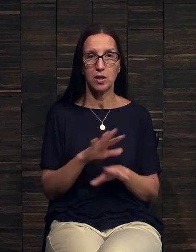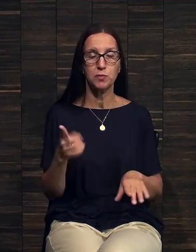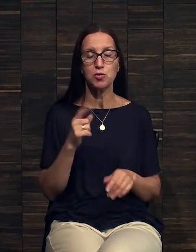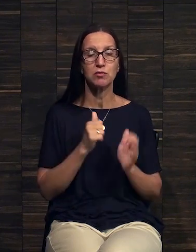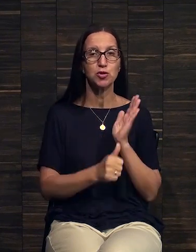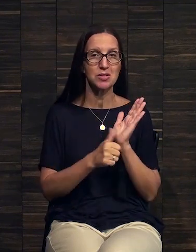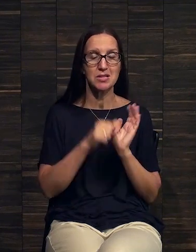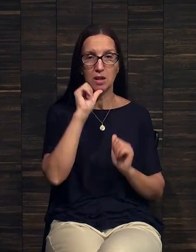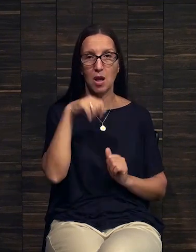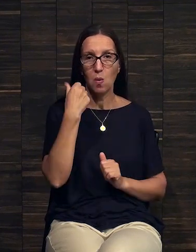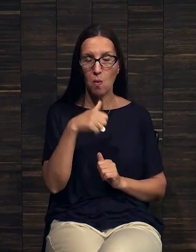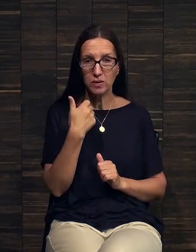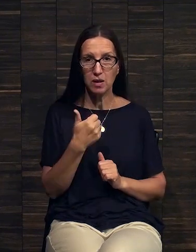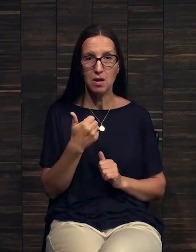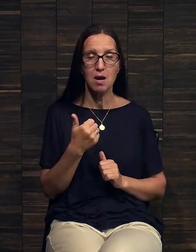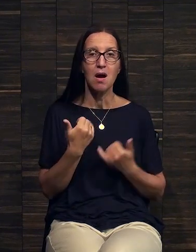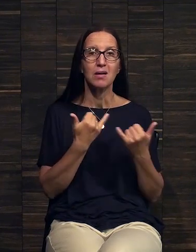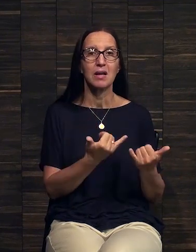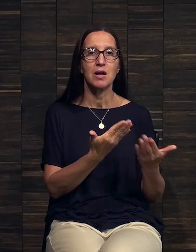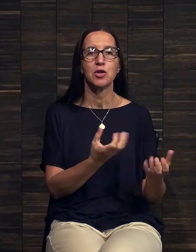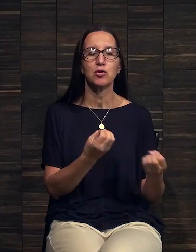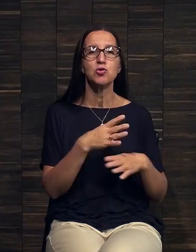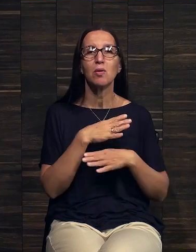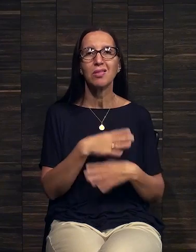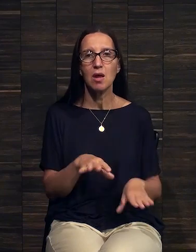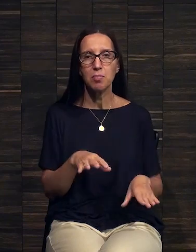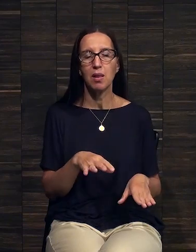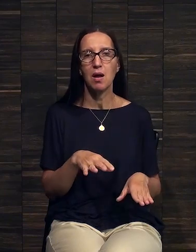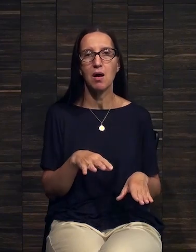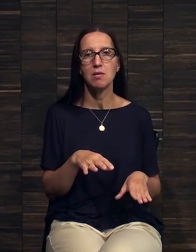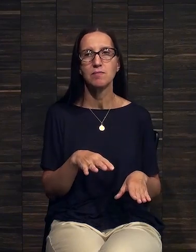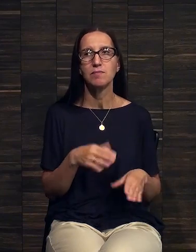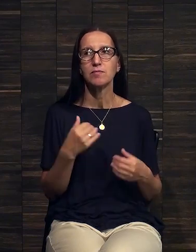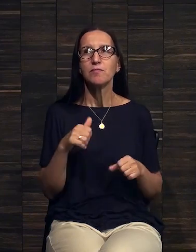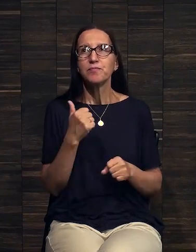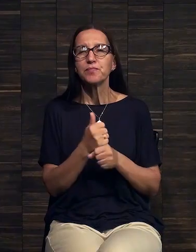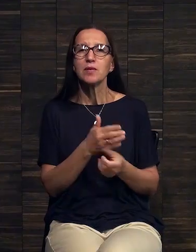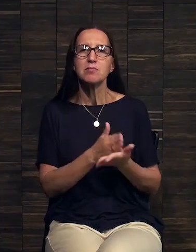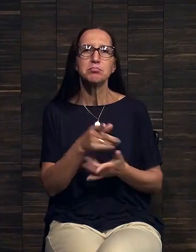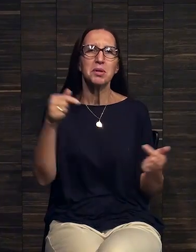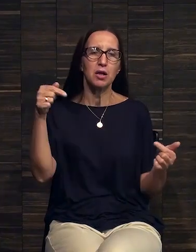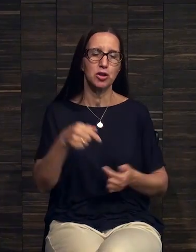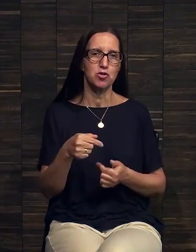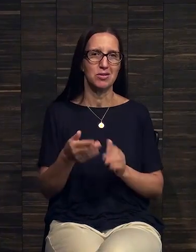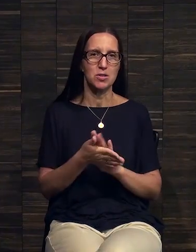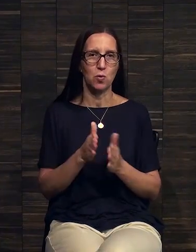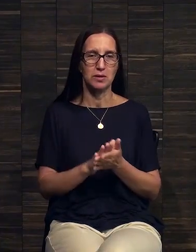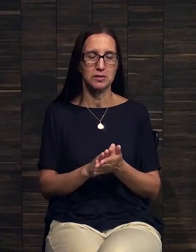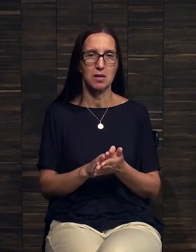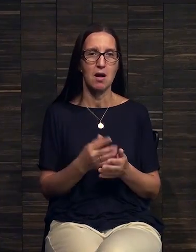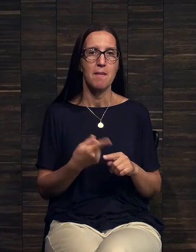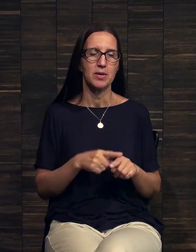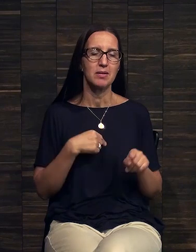propaganda failed because in the 60s, for them, it was not a mainstream situation in